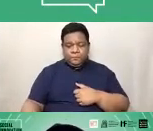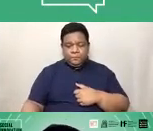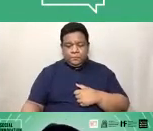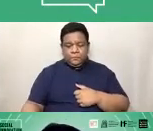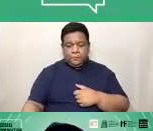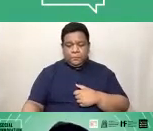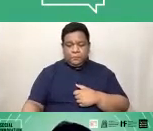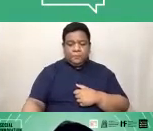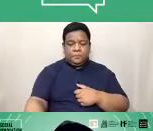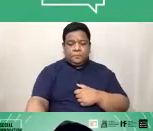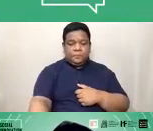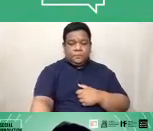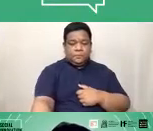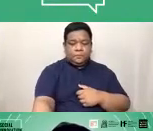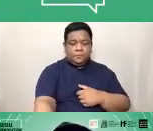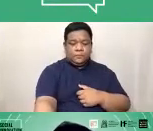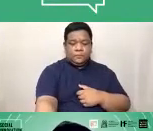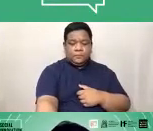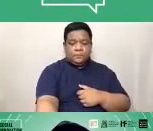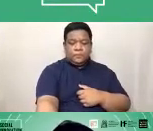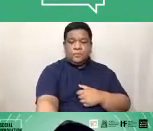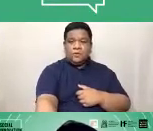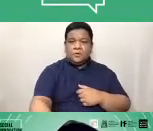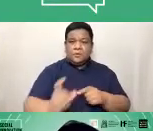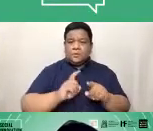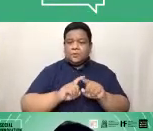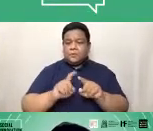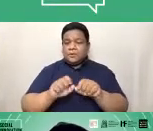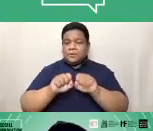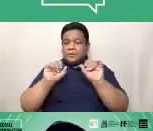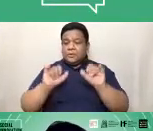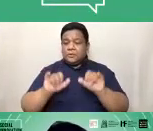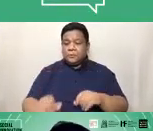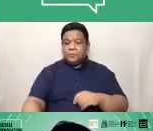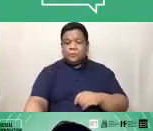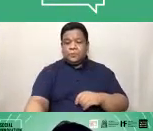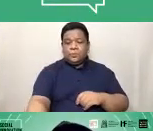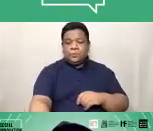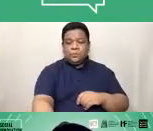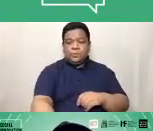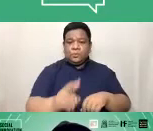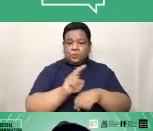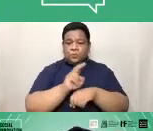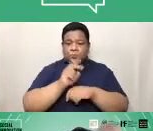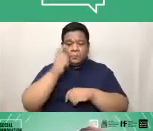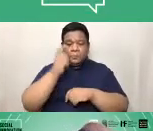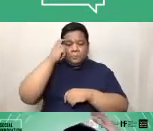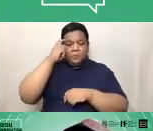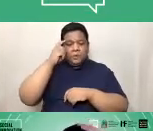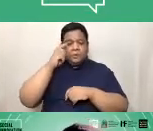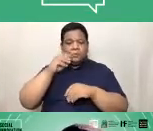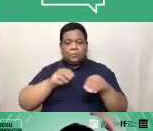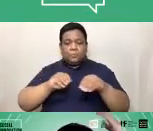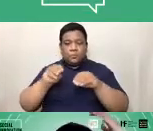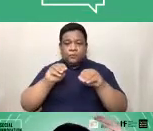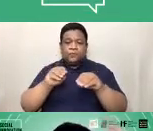that can replicate and assist movement, even motion systems that can use brainwaves for motion. So simply as